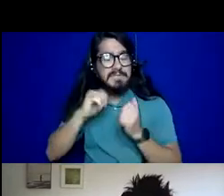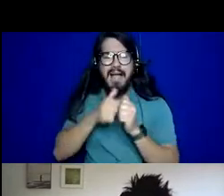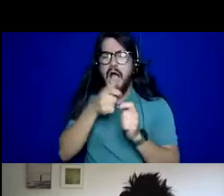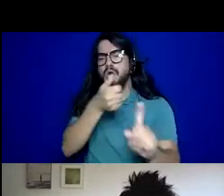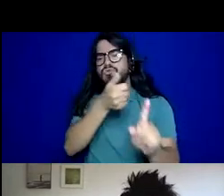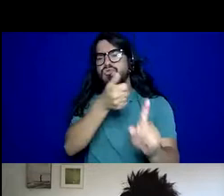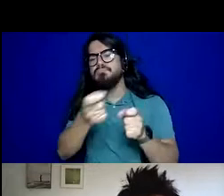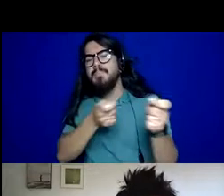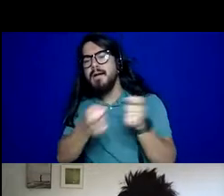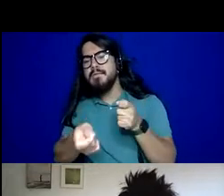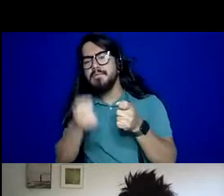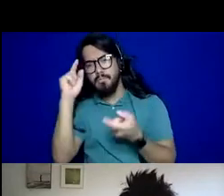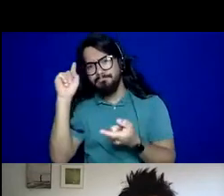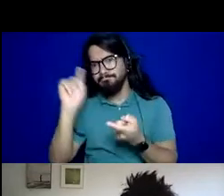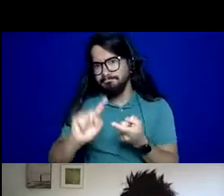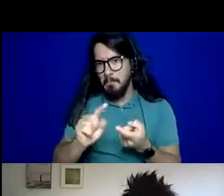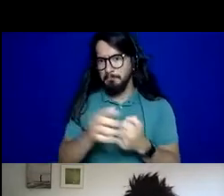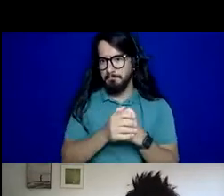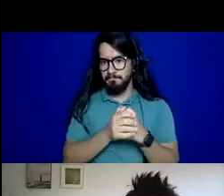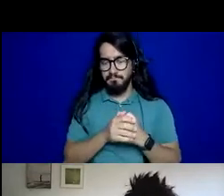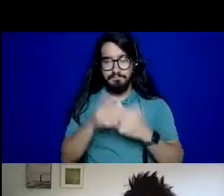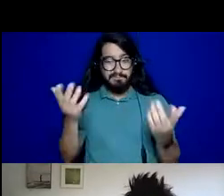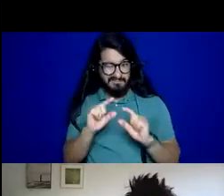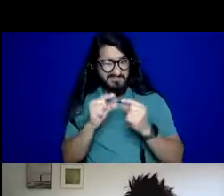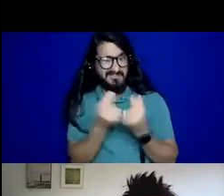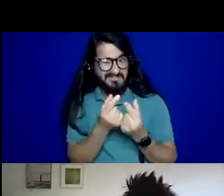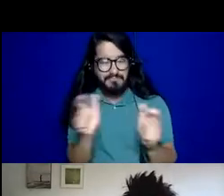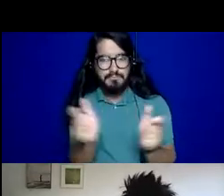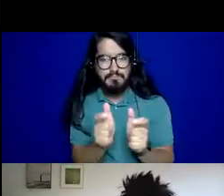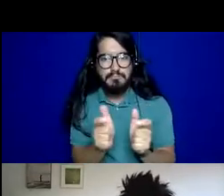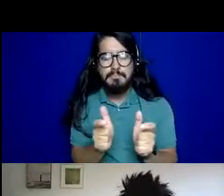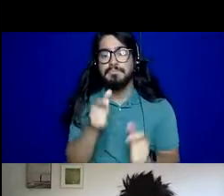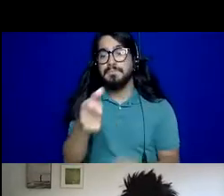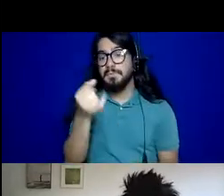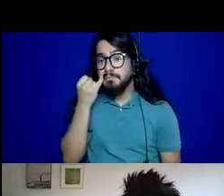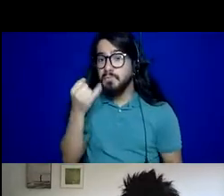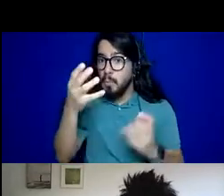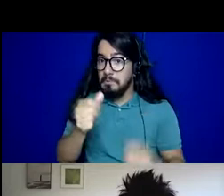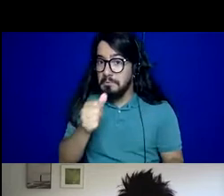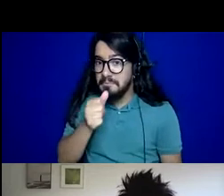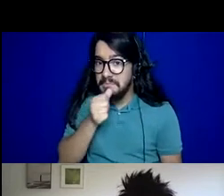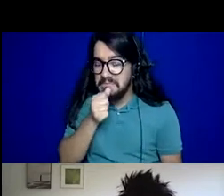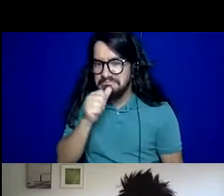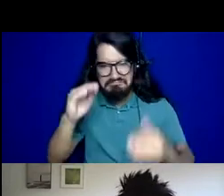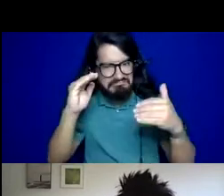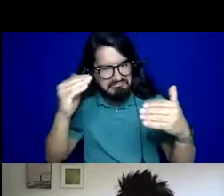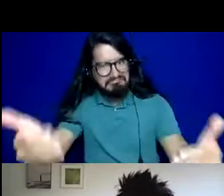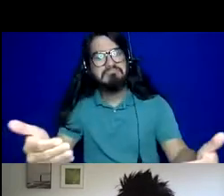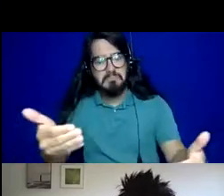them? We are a relatively small group, and if you're comfortable unmiking yourself and speaking, please feel free.